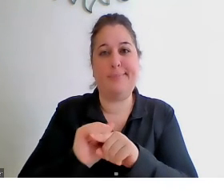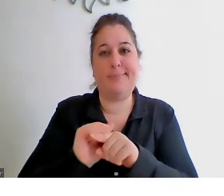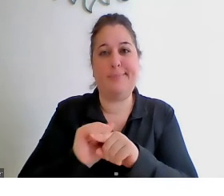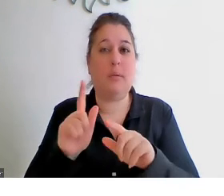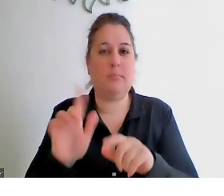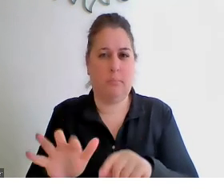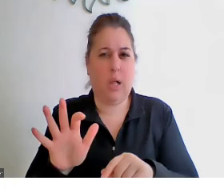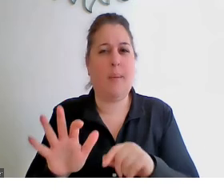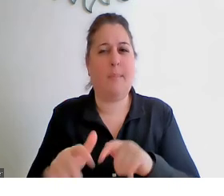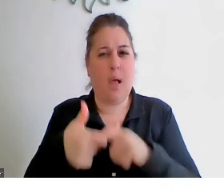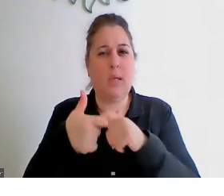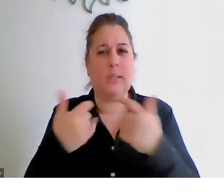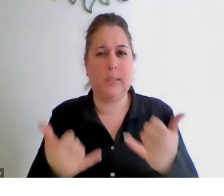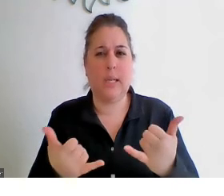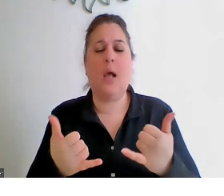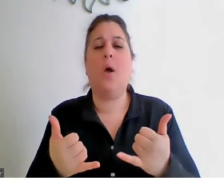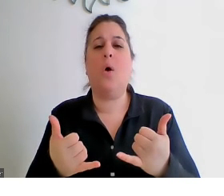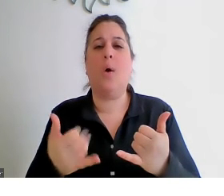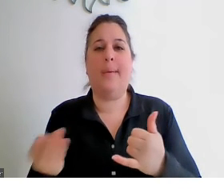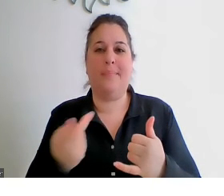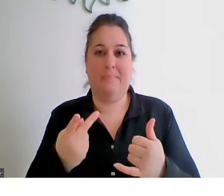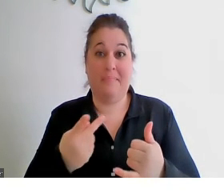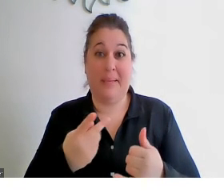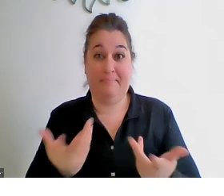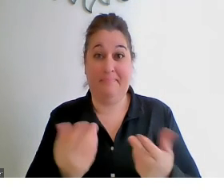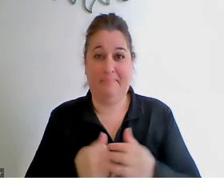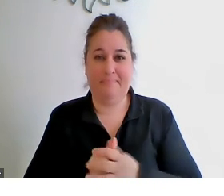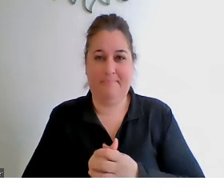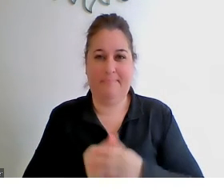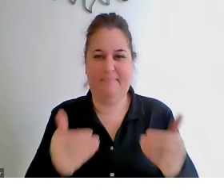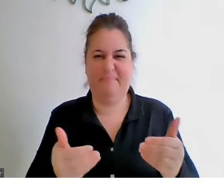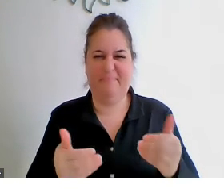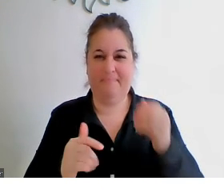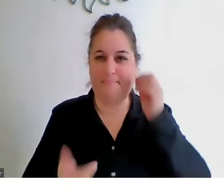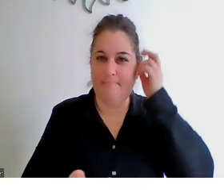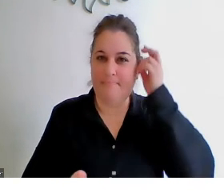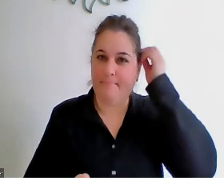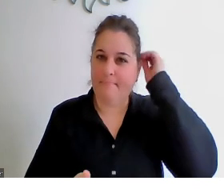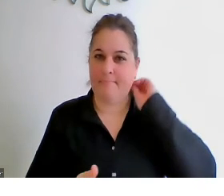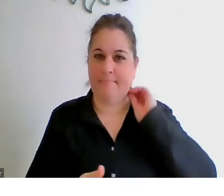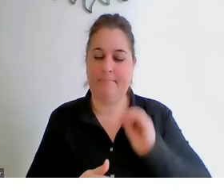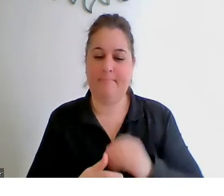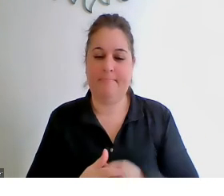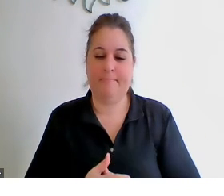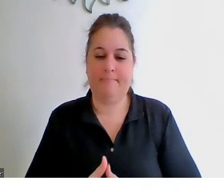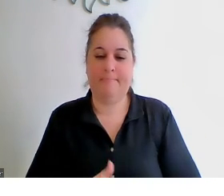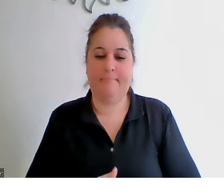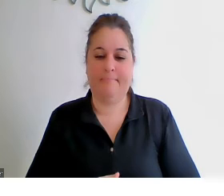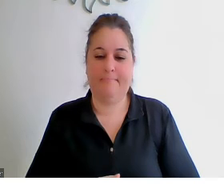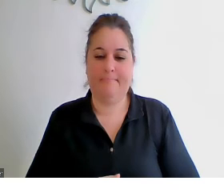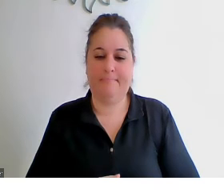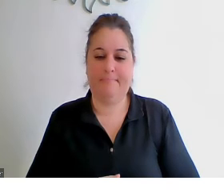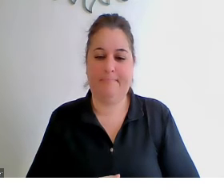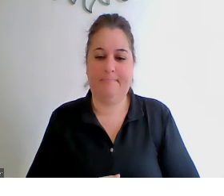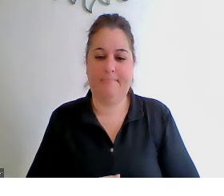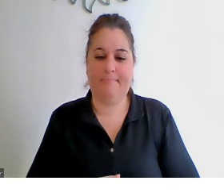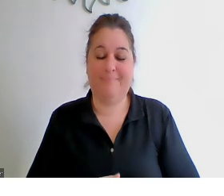Okay, go ahead and try these two and then press pause. Press pause right now after I'm done talking and then come back to check your work. Go ahead.